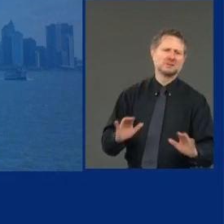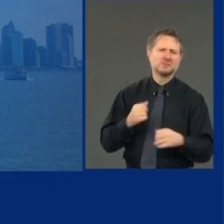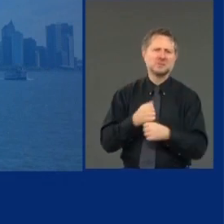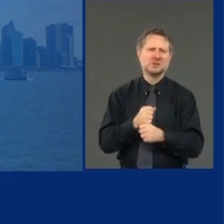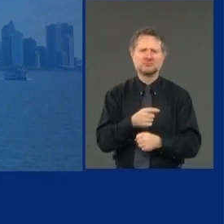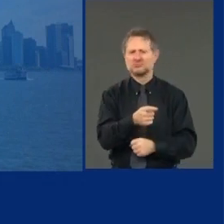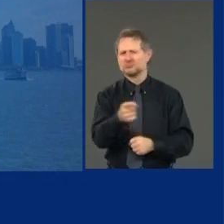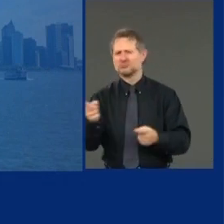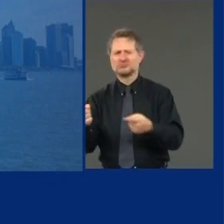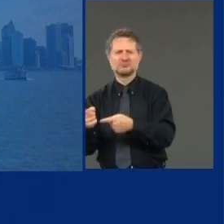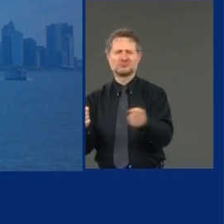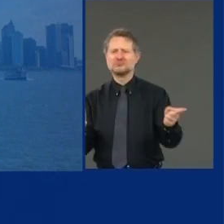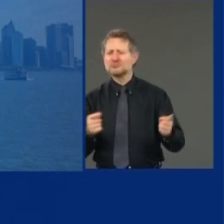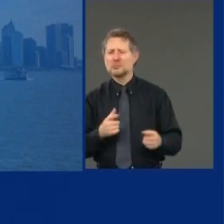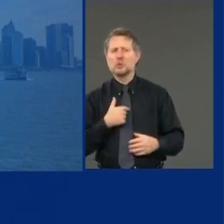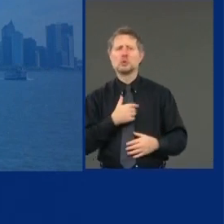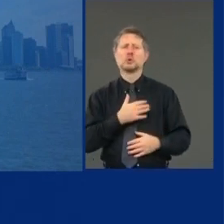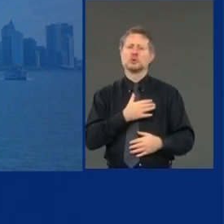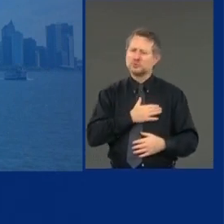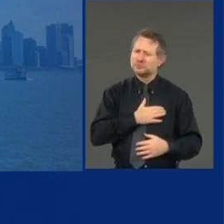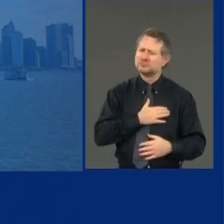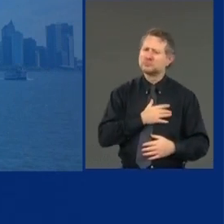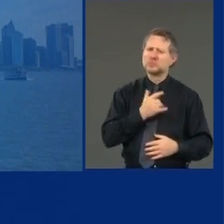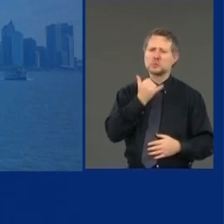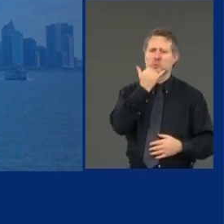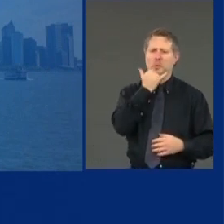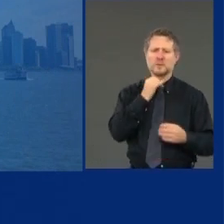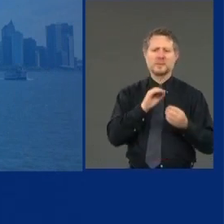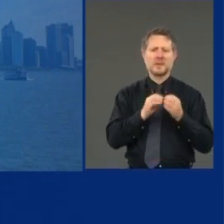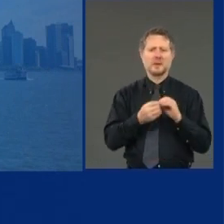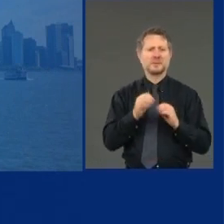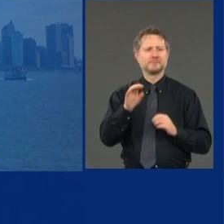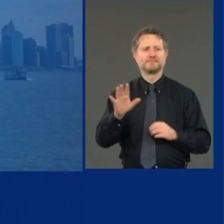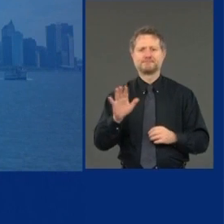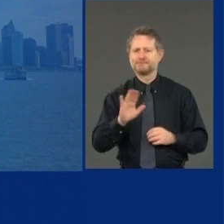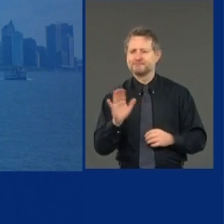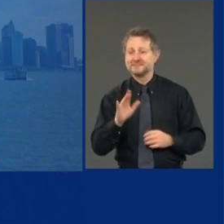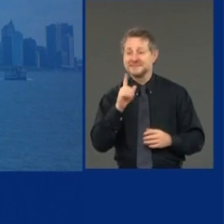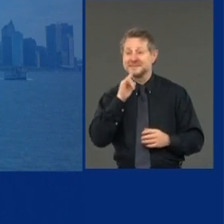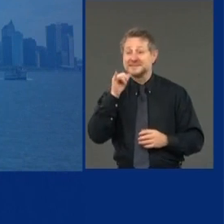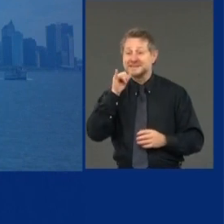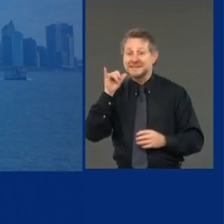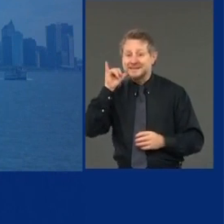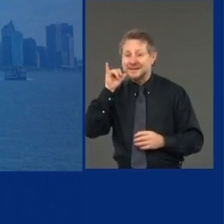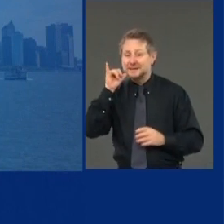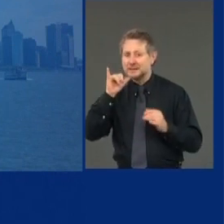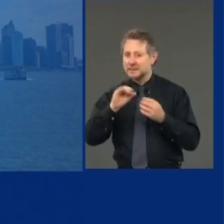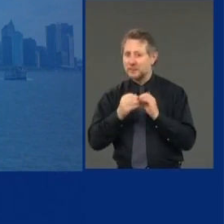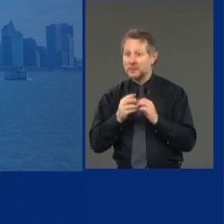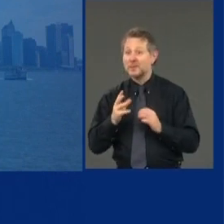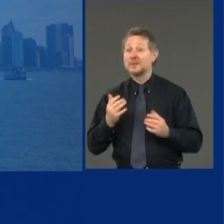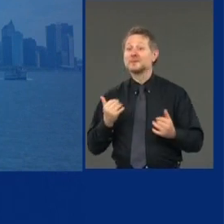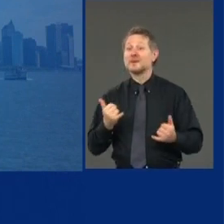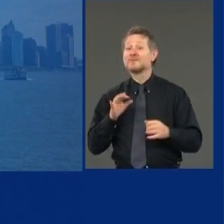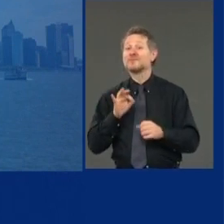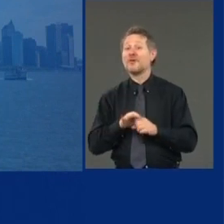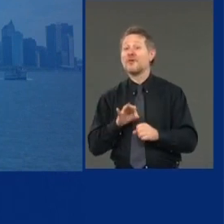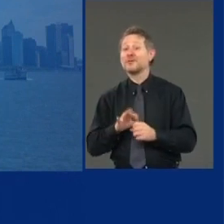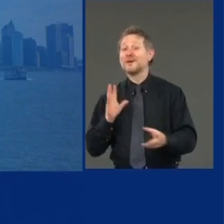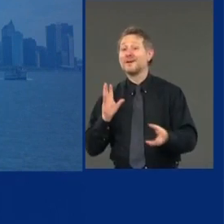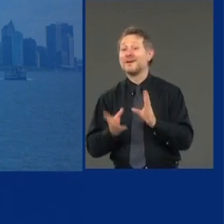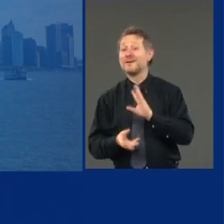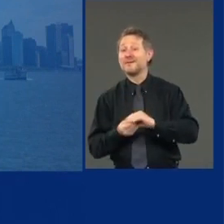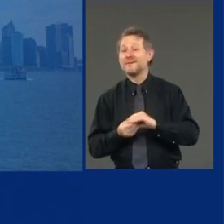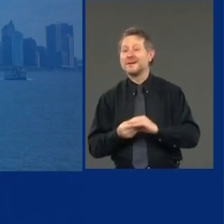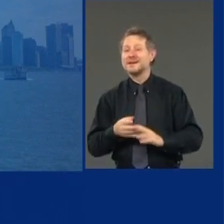geez, I gave you the wrong number on the number of votes. I gave you last night's number. Number of votes,